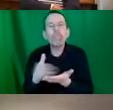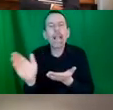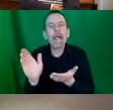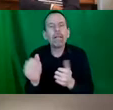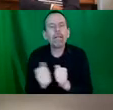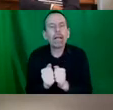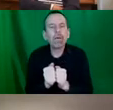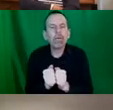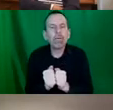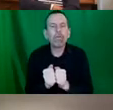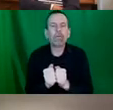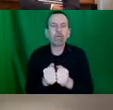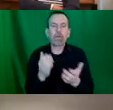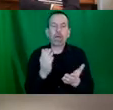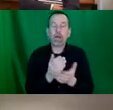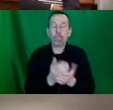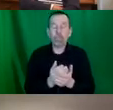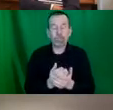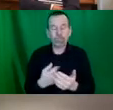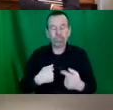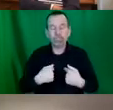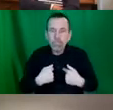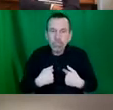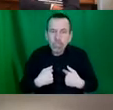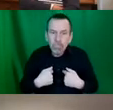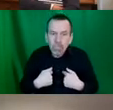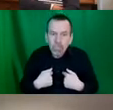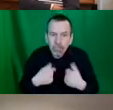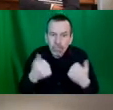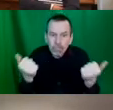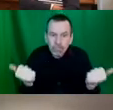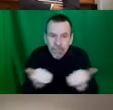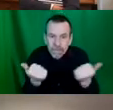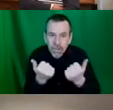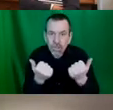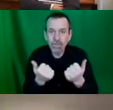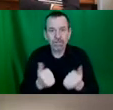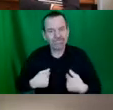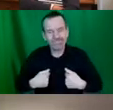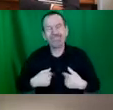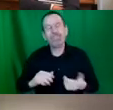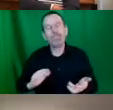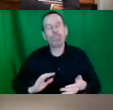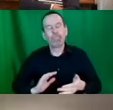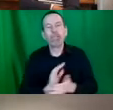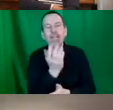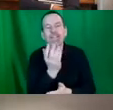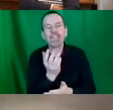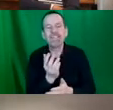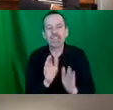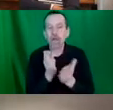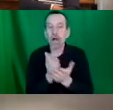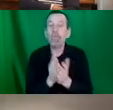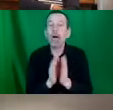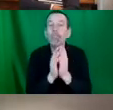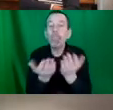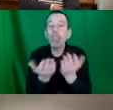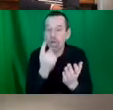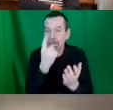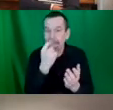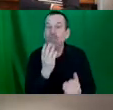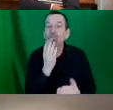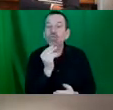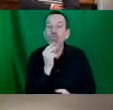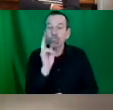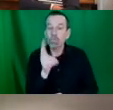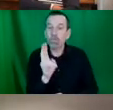I was very pleased with the outcome of this project. Now with a new hollow, end bands and leather spine, the book is functional and can be requested by readers once